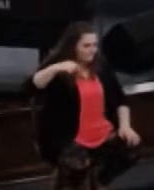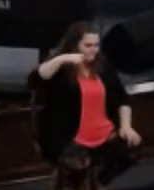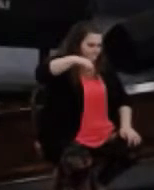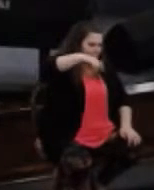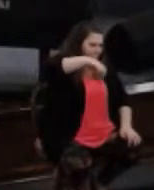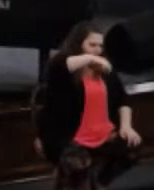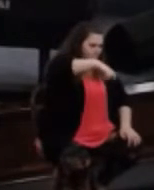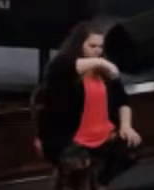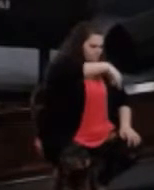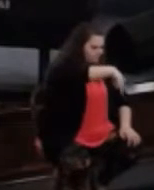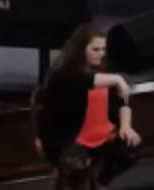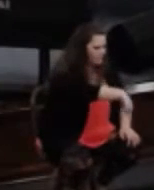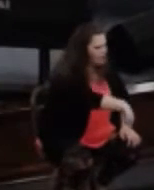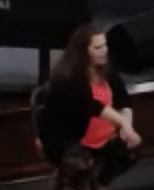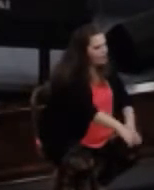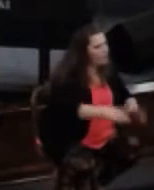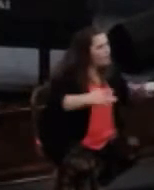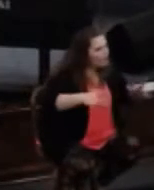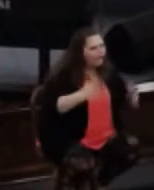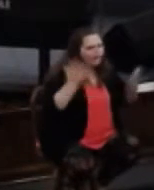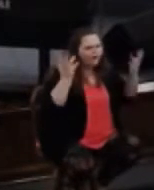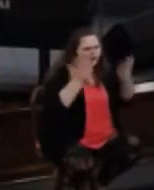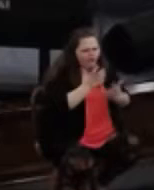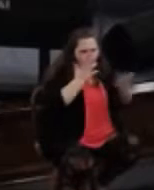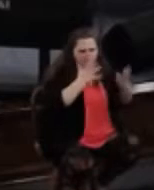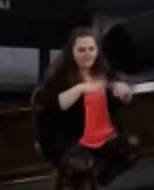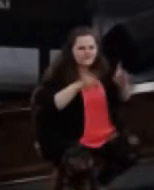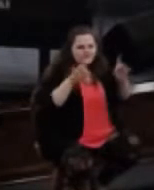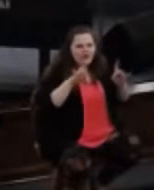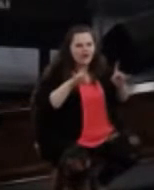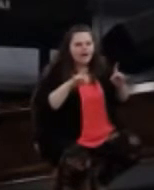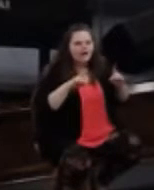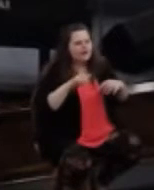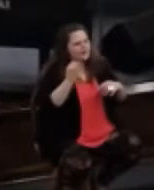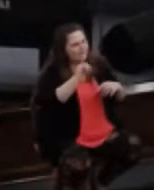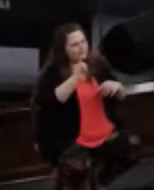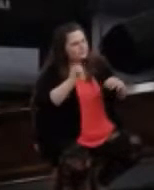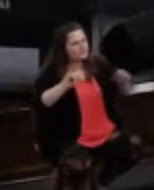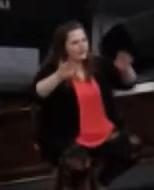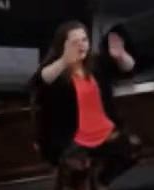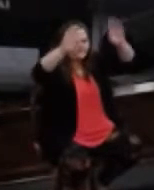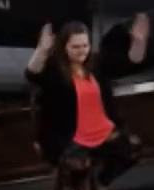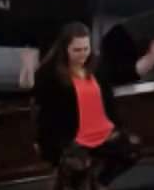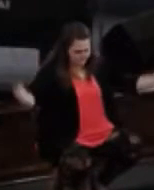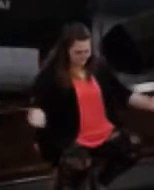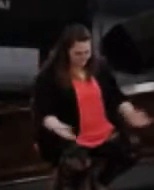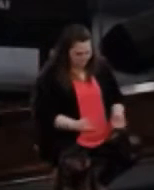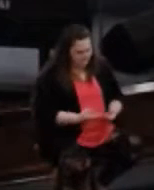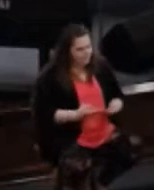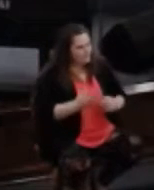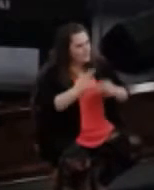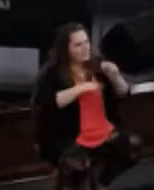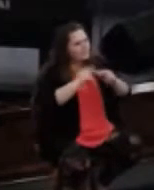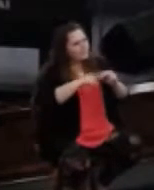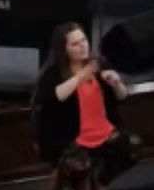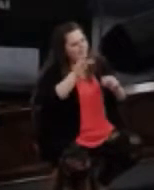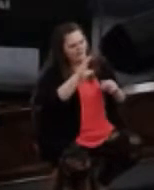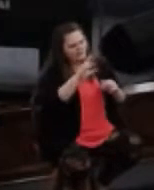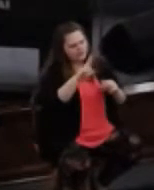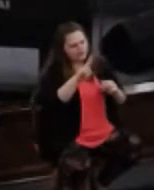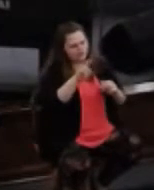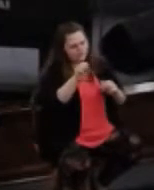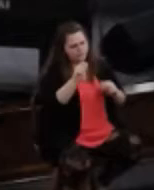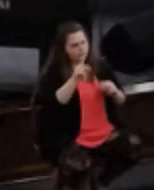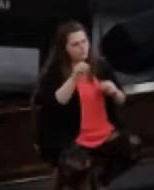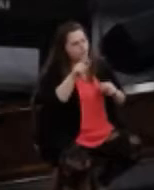hole. And he was amazed to find it was a cistern built by the Crusaders that had